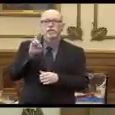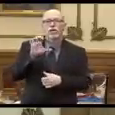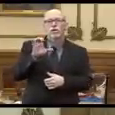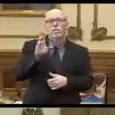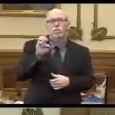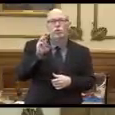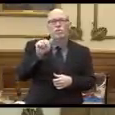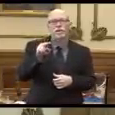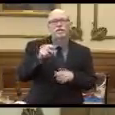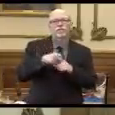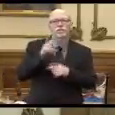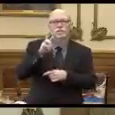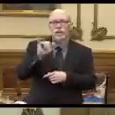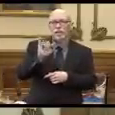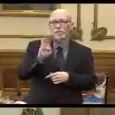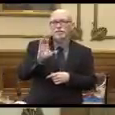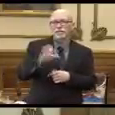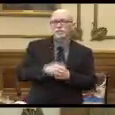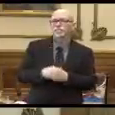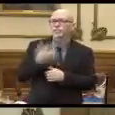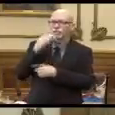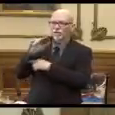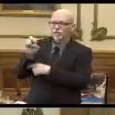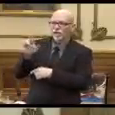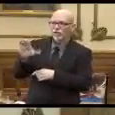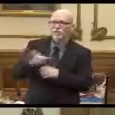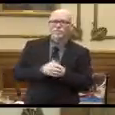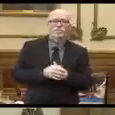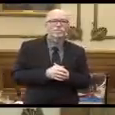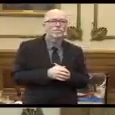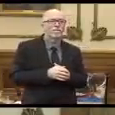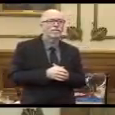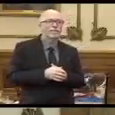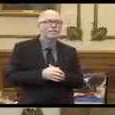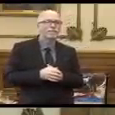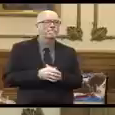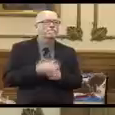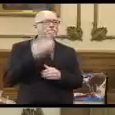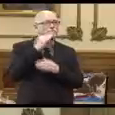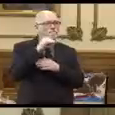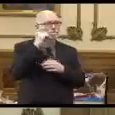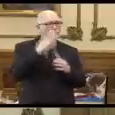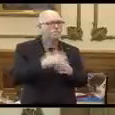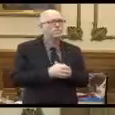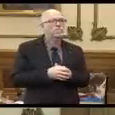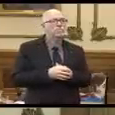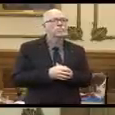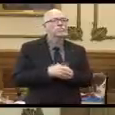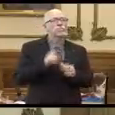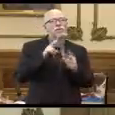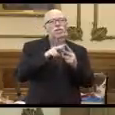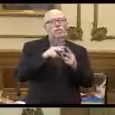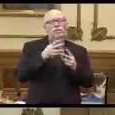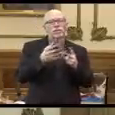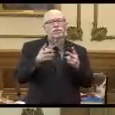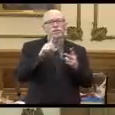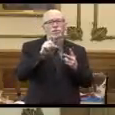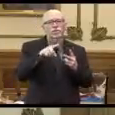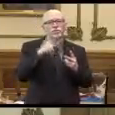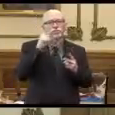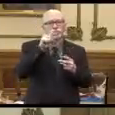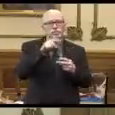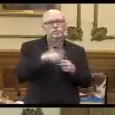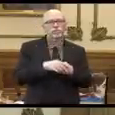Berman, WIBC. Afternoon, Eric. Good afternoon, Governor. Couple of questions for